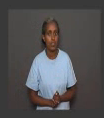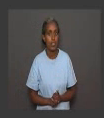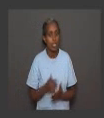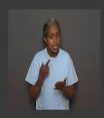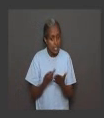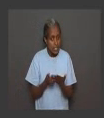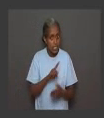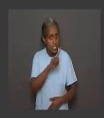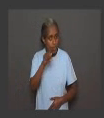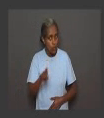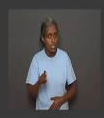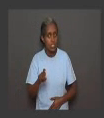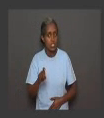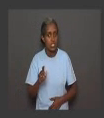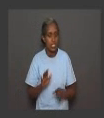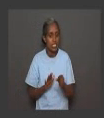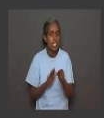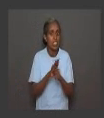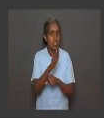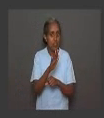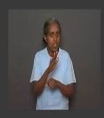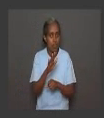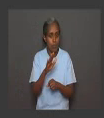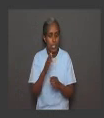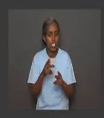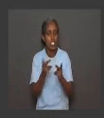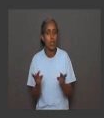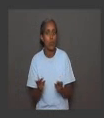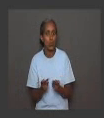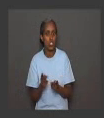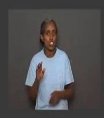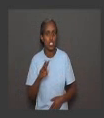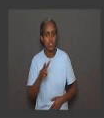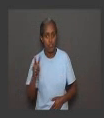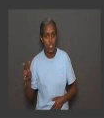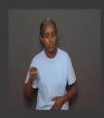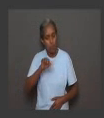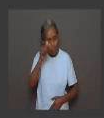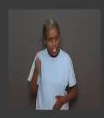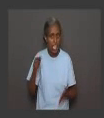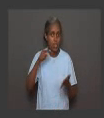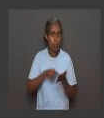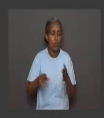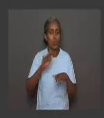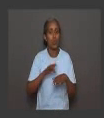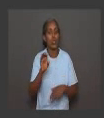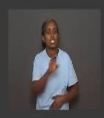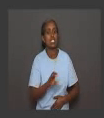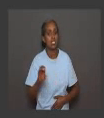This equation is satisfied by a position vector of any point on the